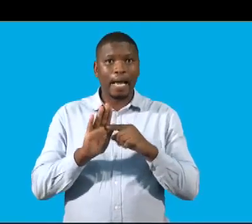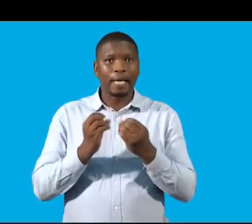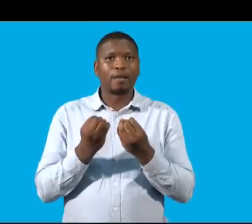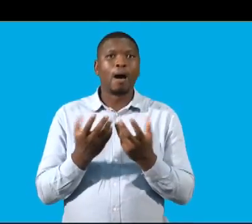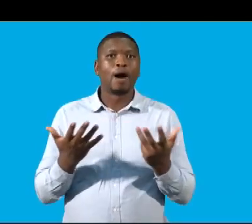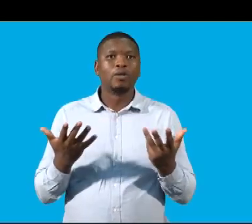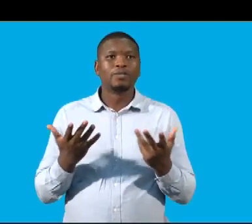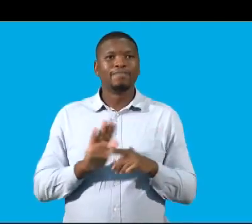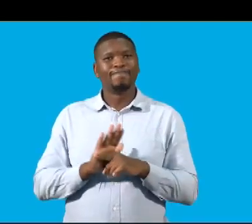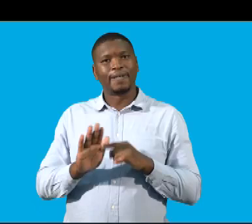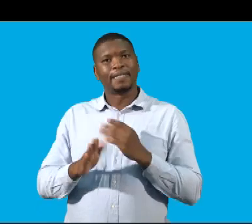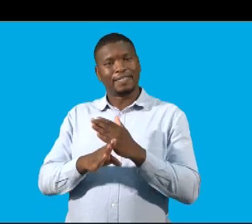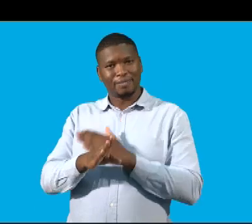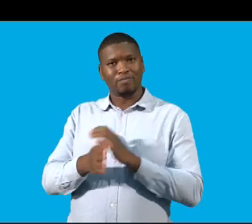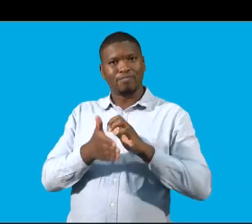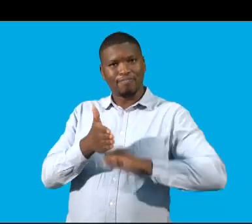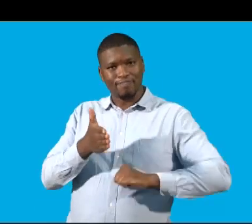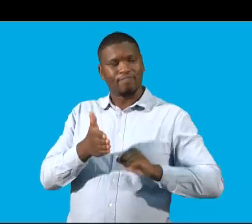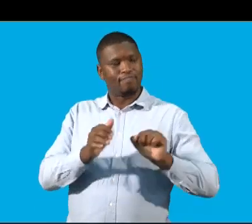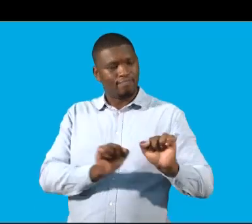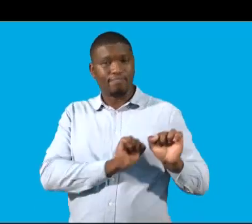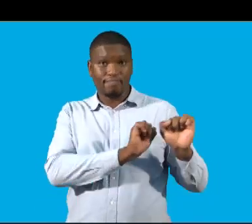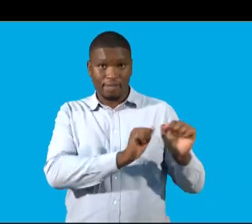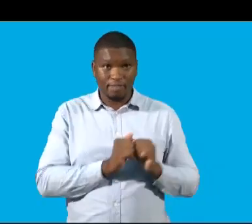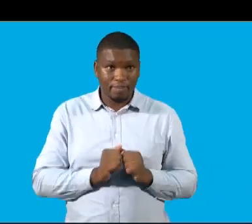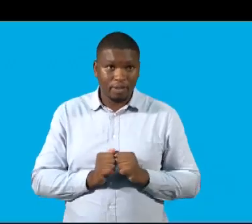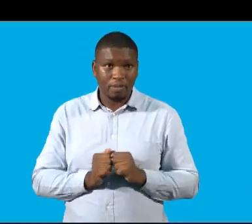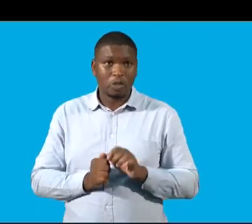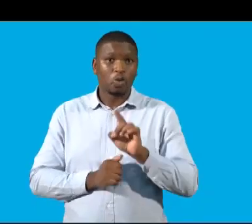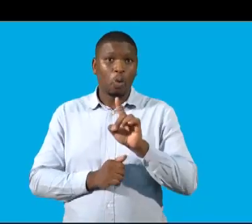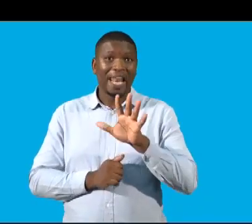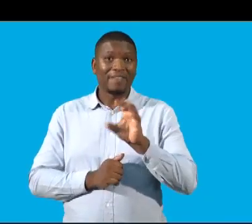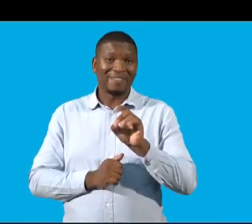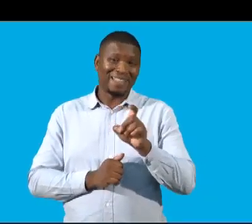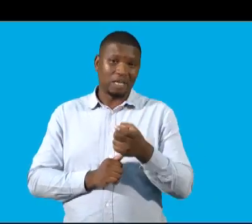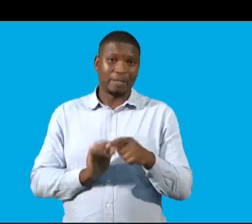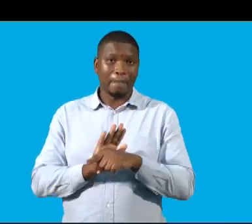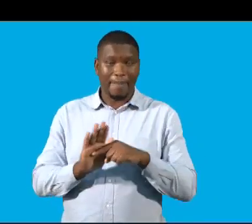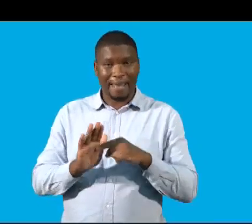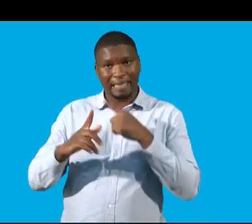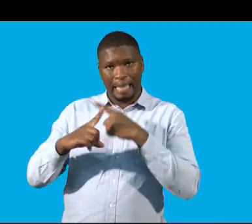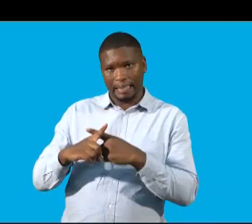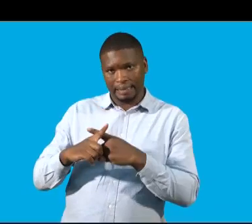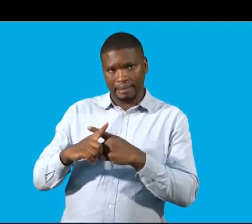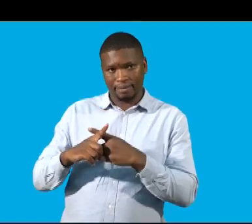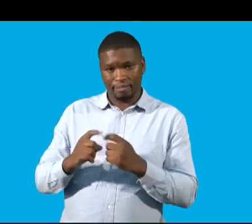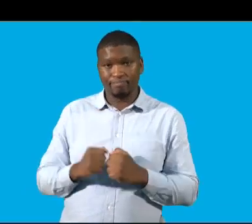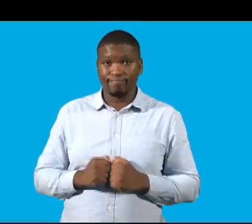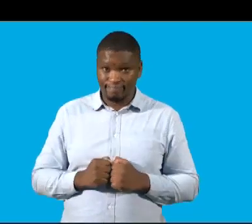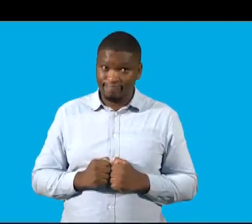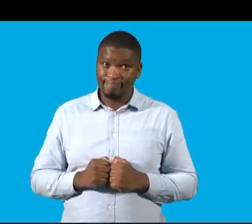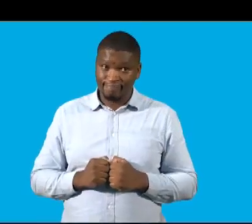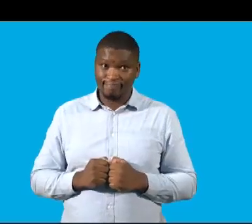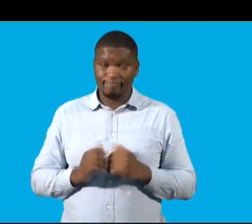minus the amount that was subtracted for the first account. So that's going to be 150,000 minus